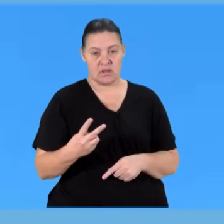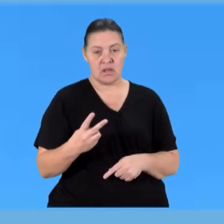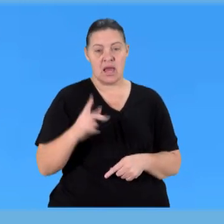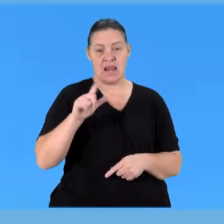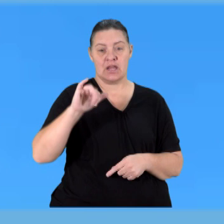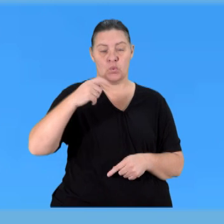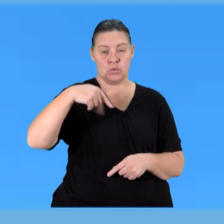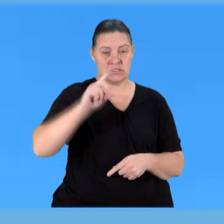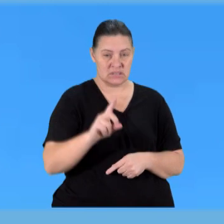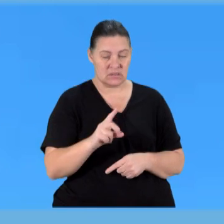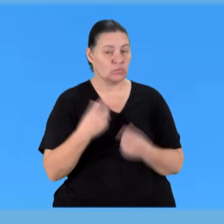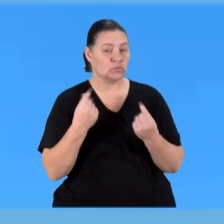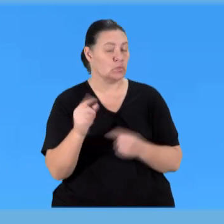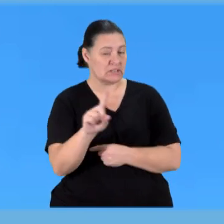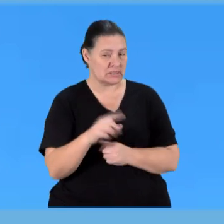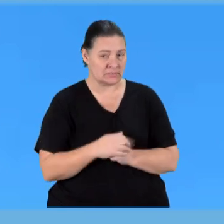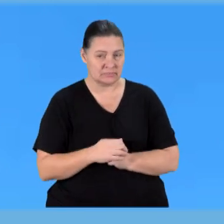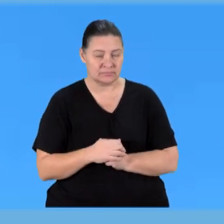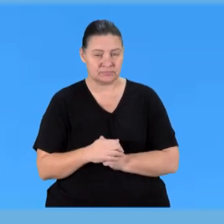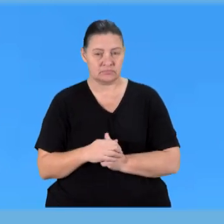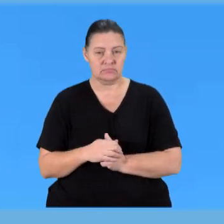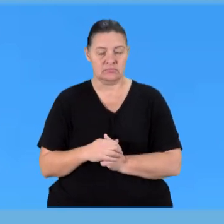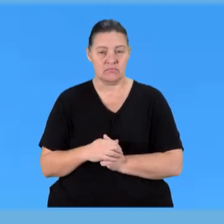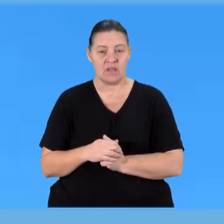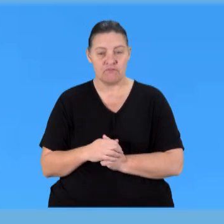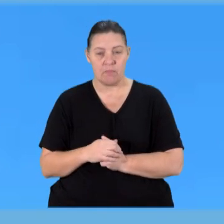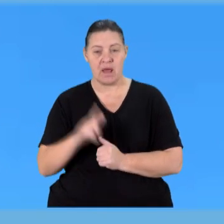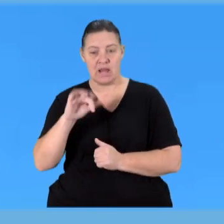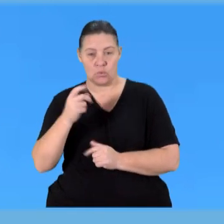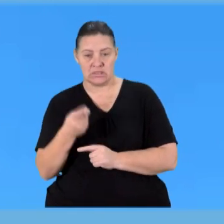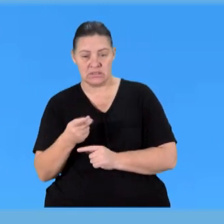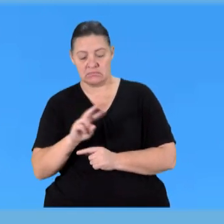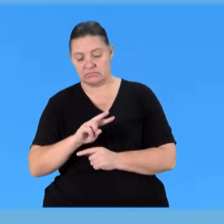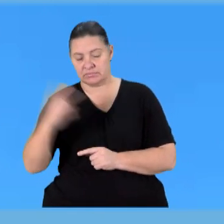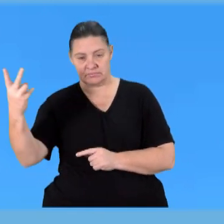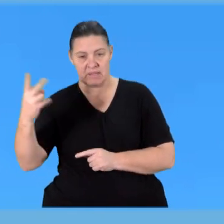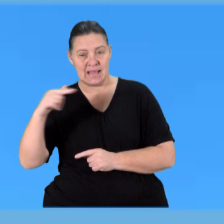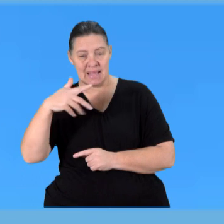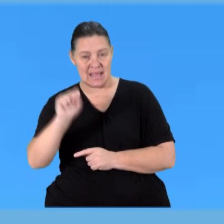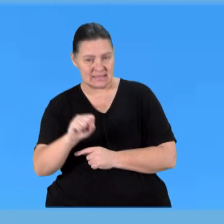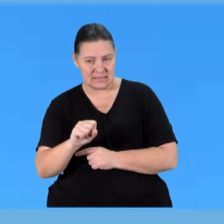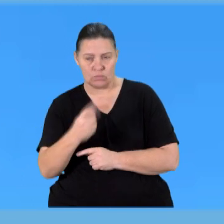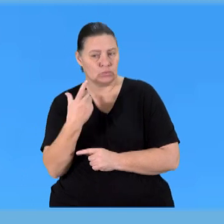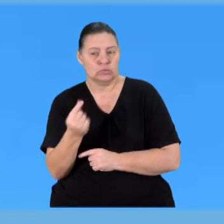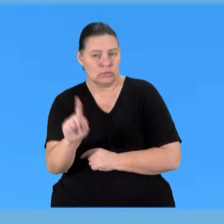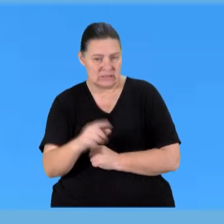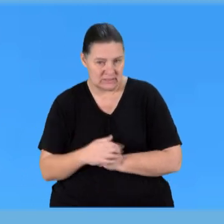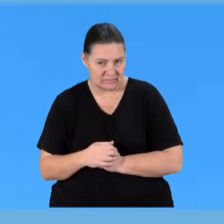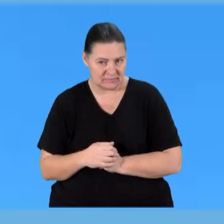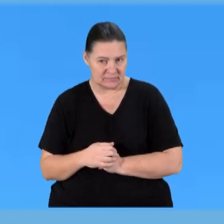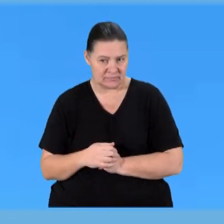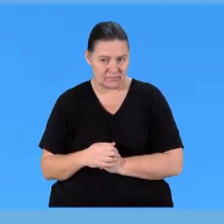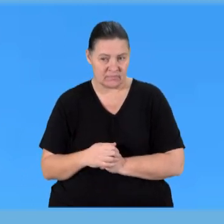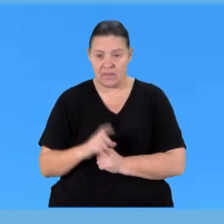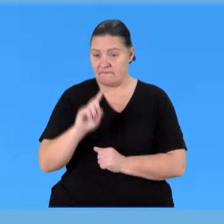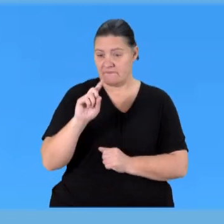a liquid, what is it that we are doing? And also, when we are going from a liquid into a gas, what is it that